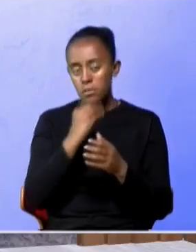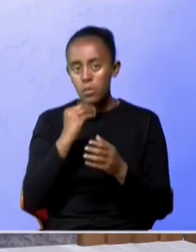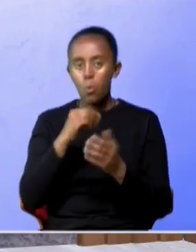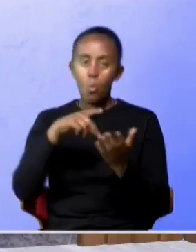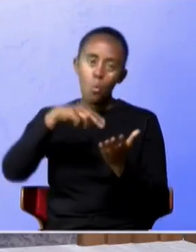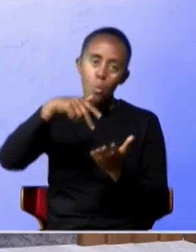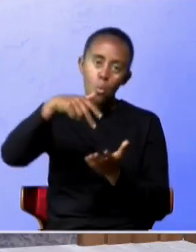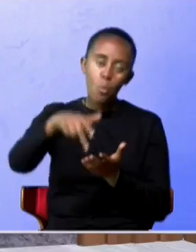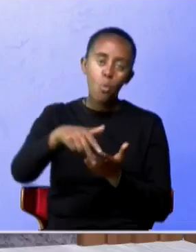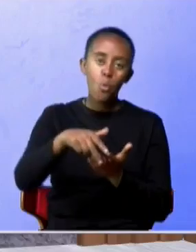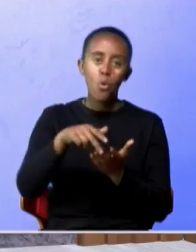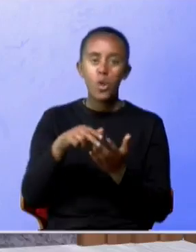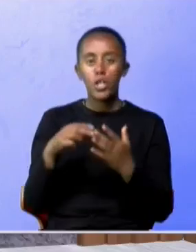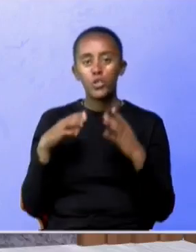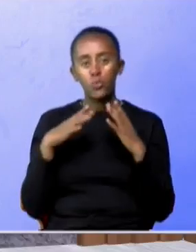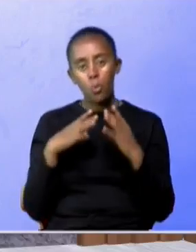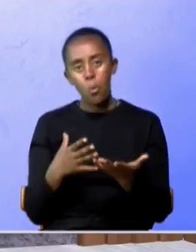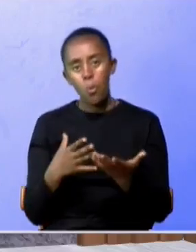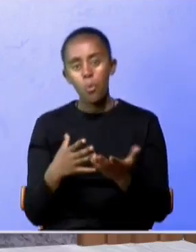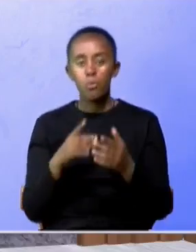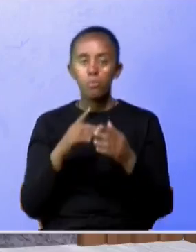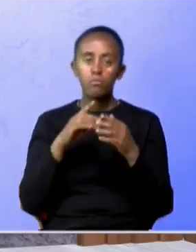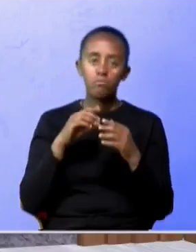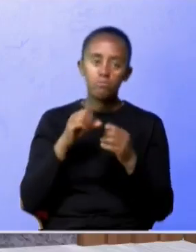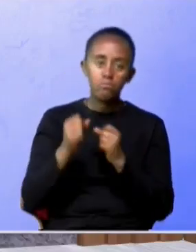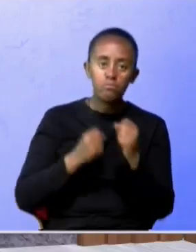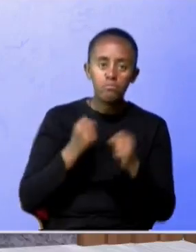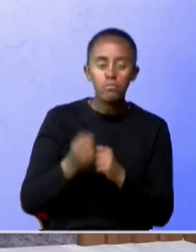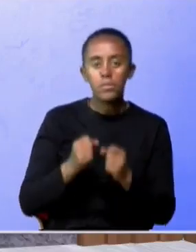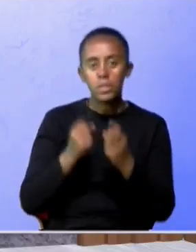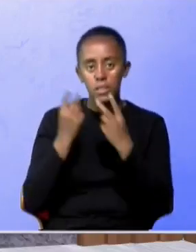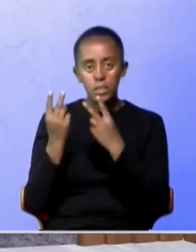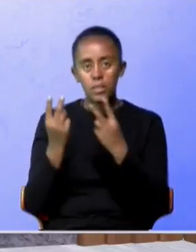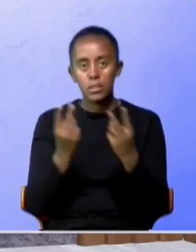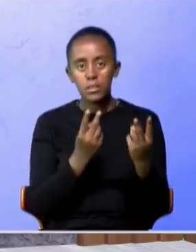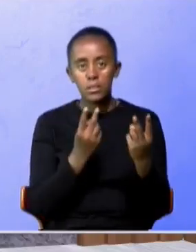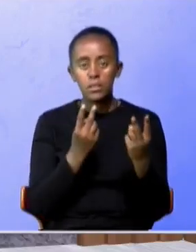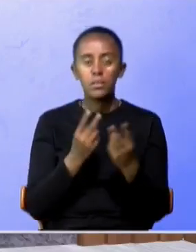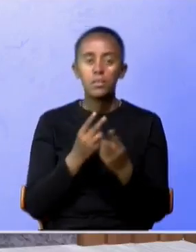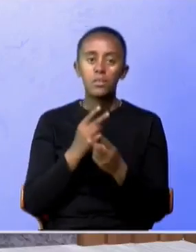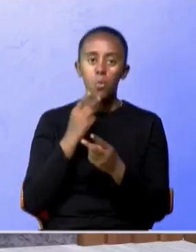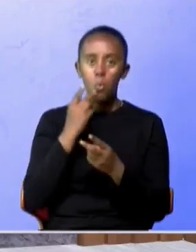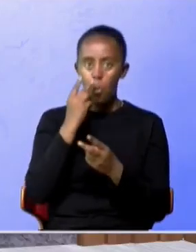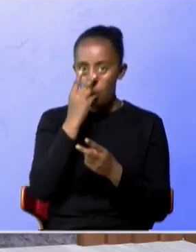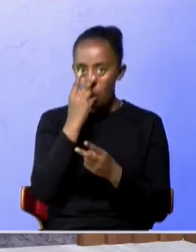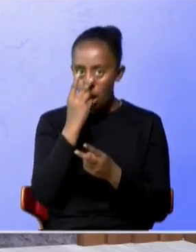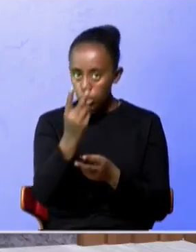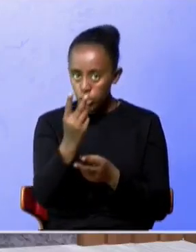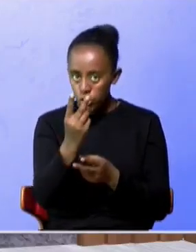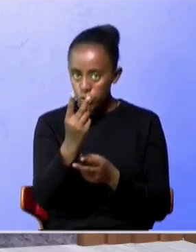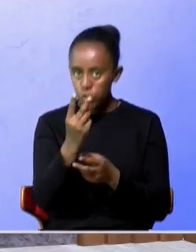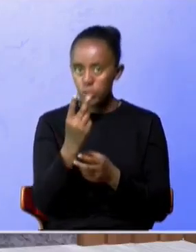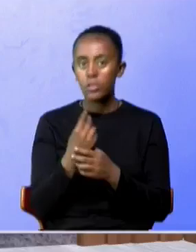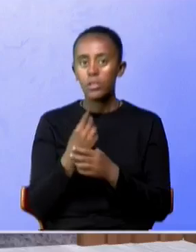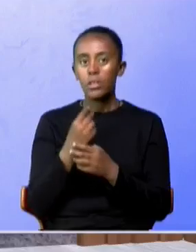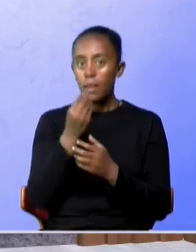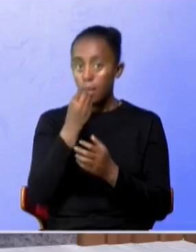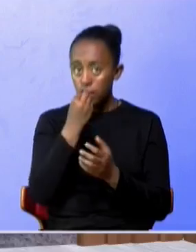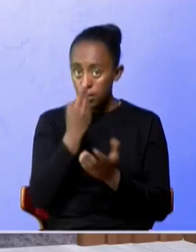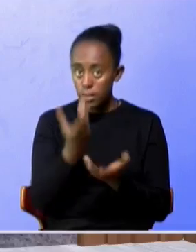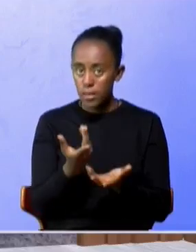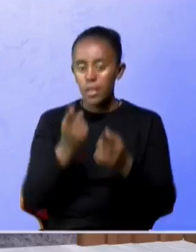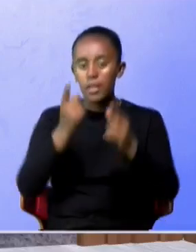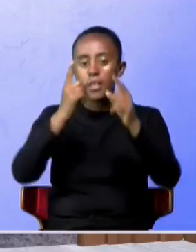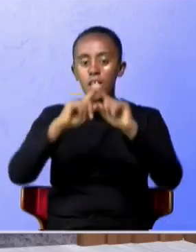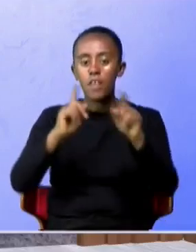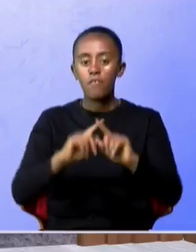walk, enjoy, run, see, watch, eat,